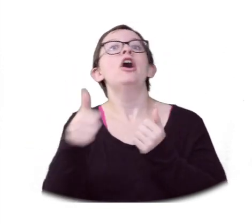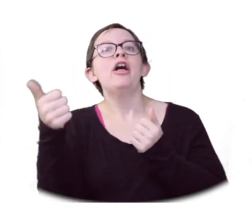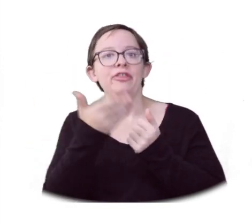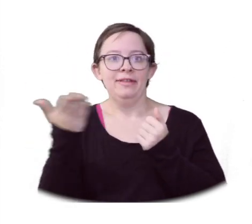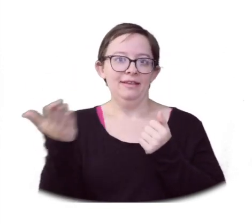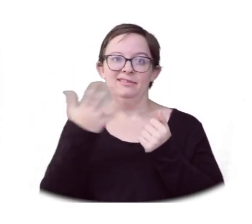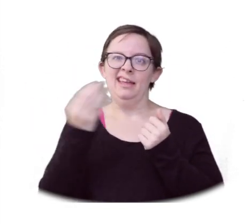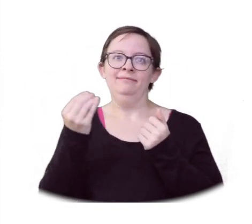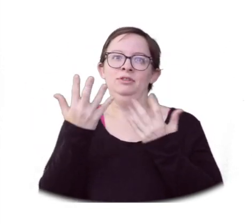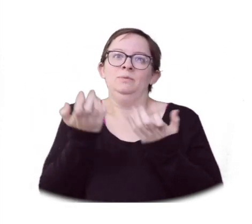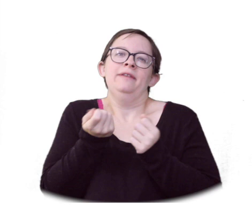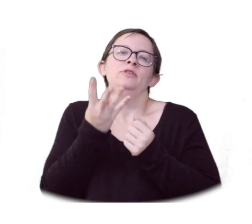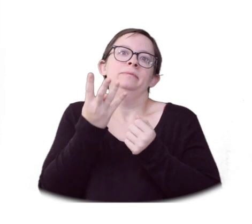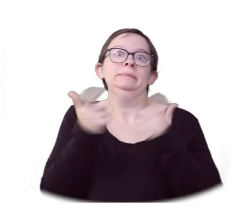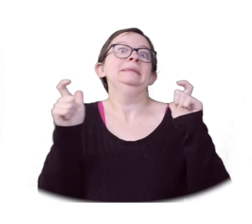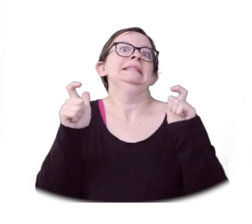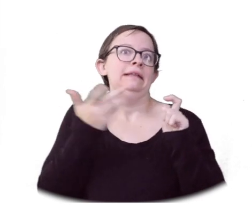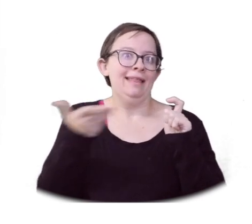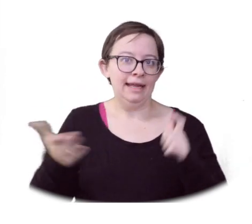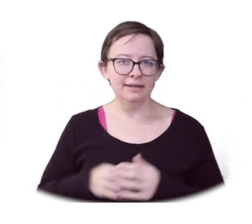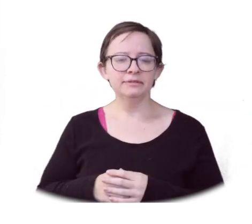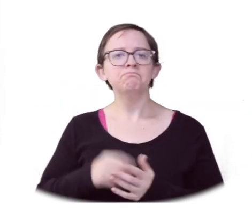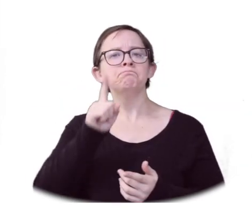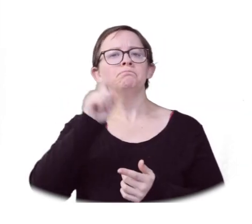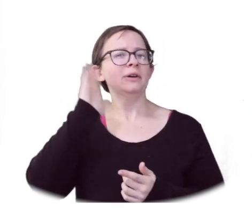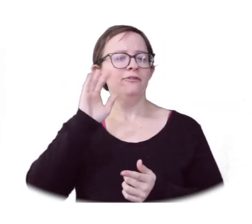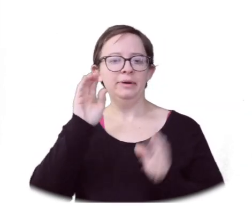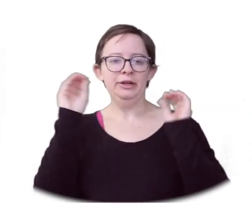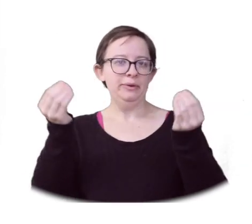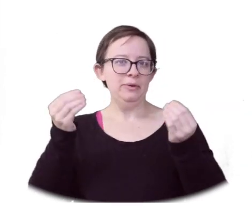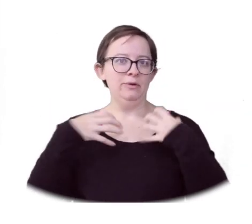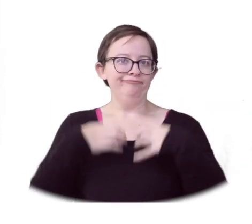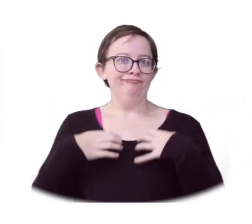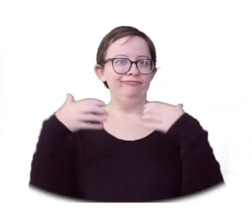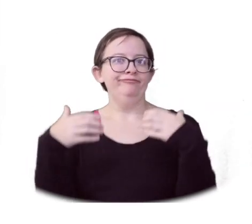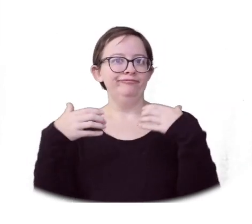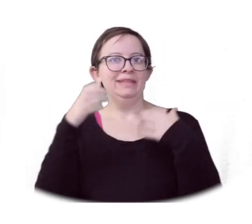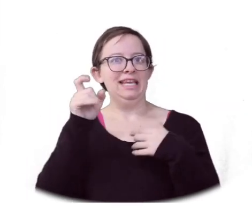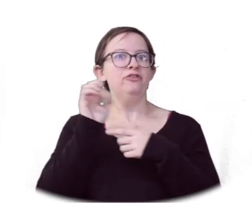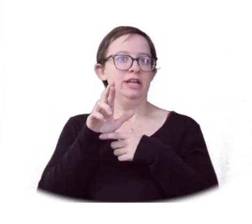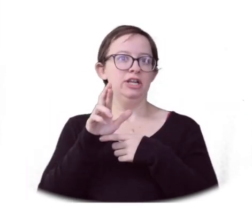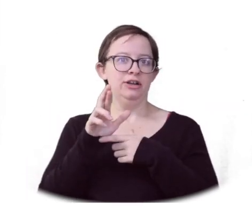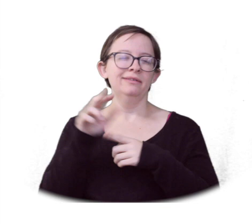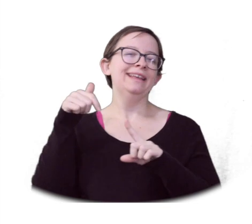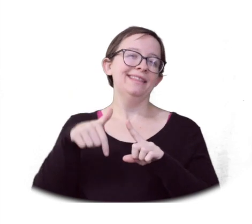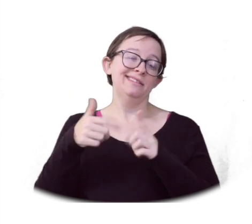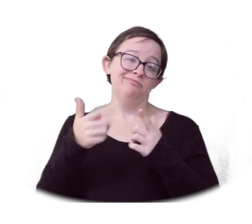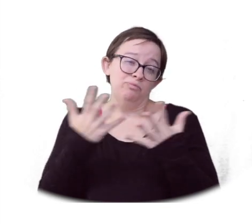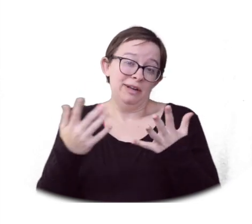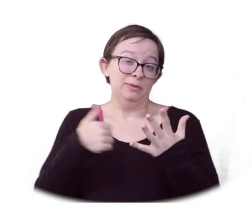don't need a ton of other items and you just want a few big items. I didn't have a carrier back on there, and this